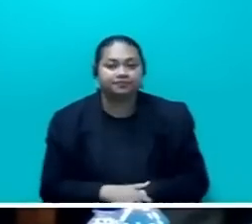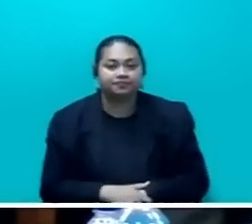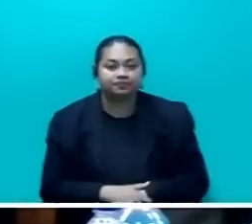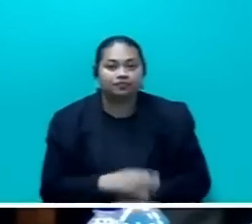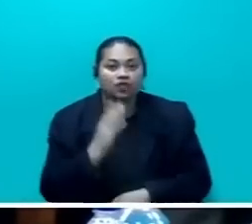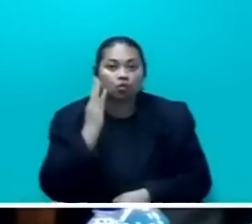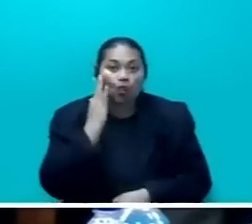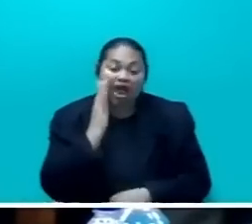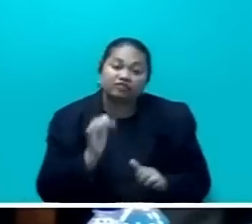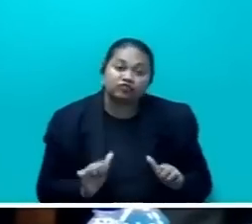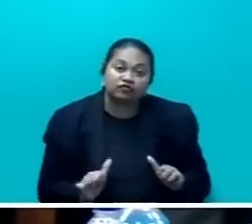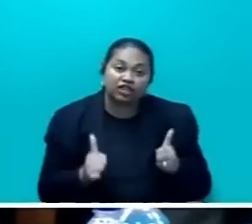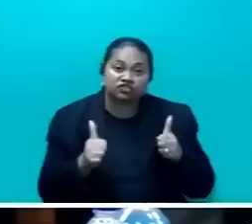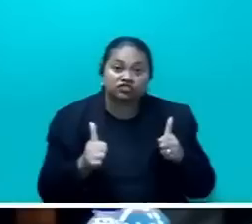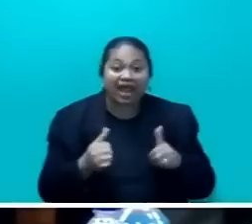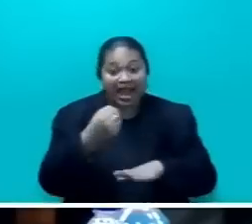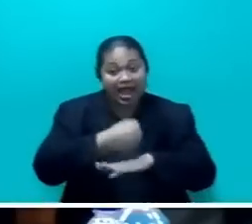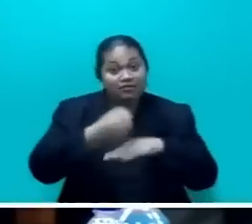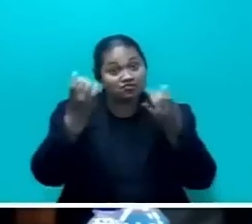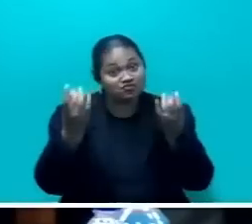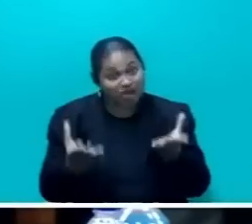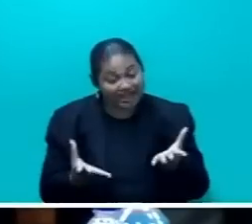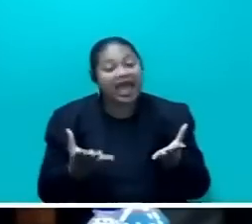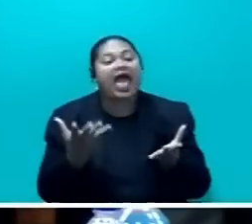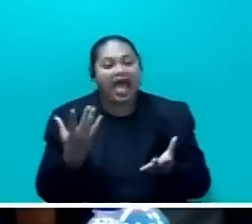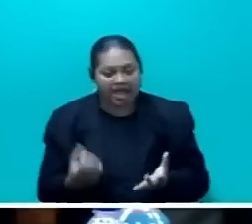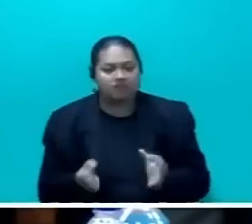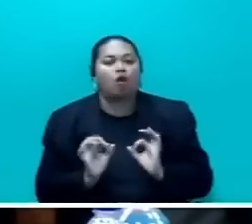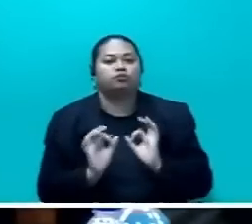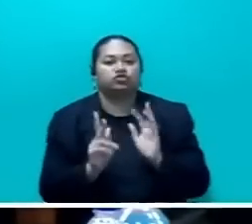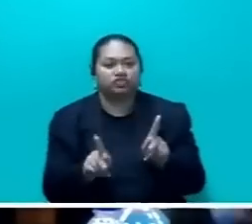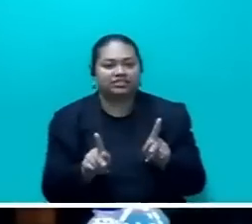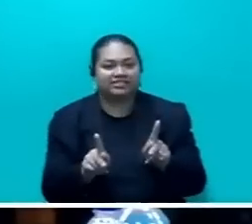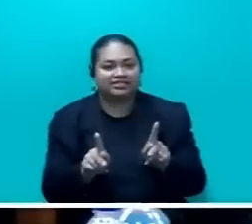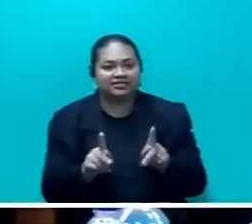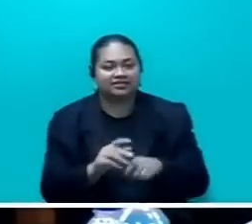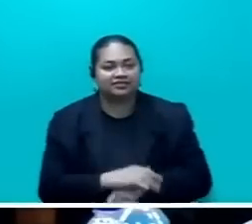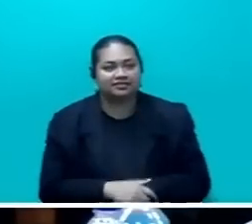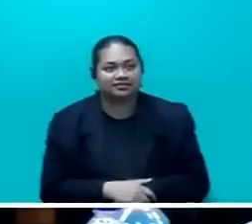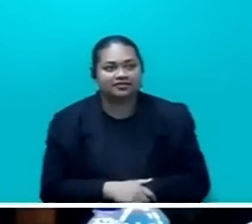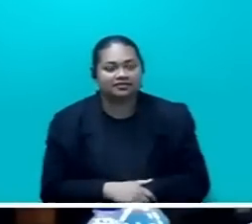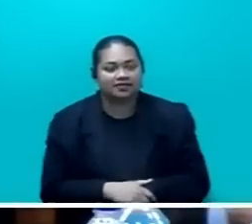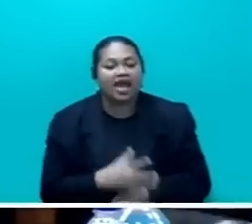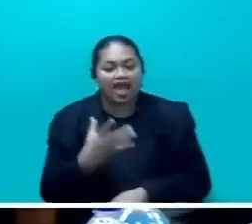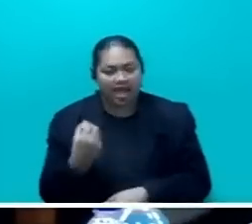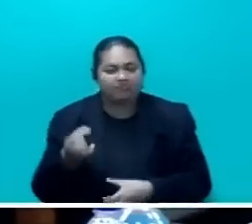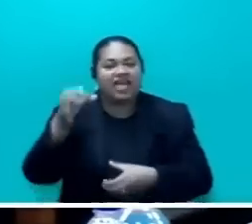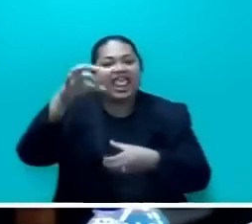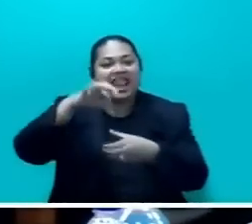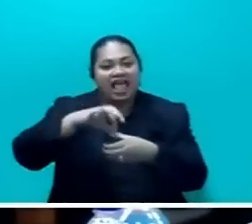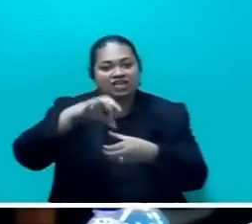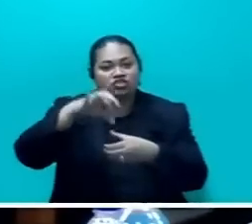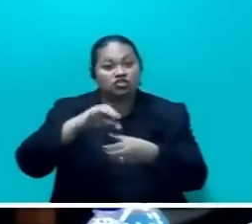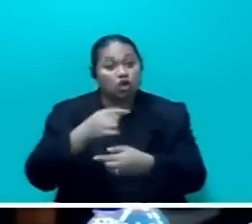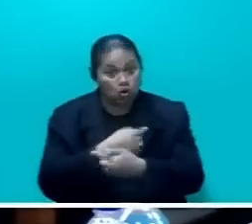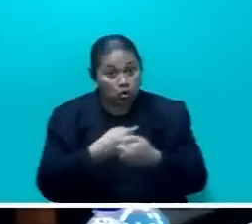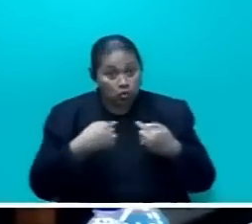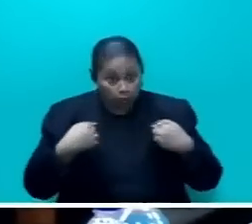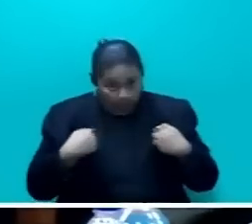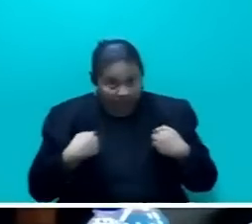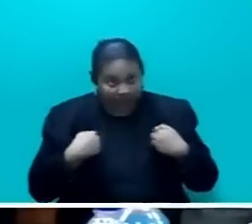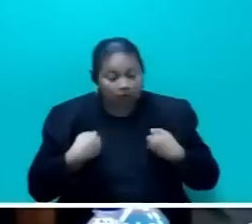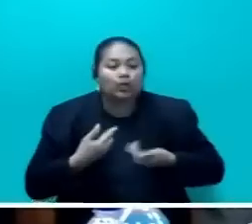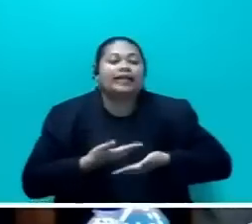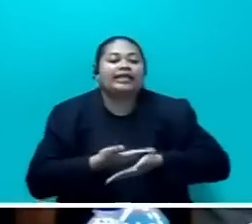soon as the government is ready, they will have an opportunity to hold the elections. And we are going to give